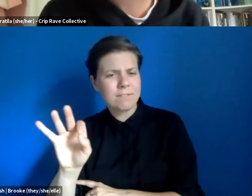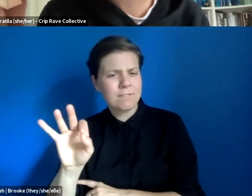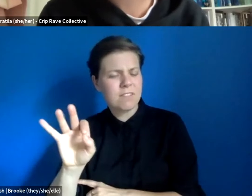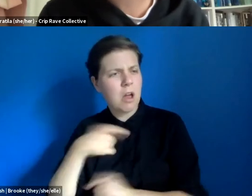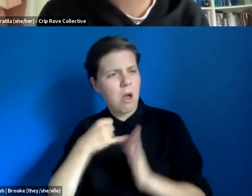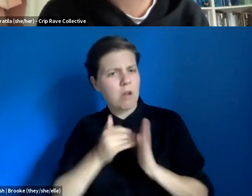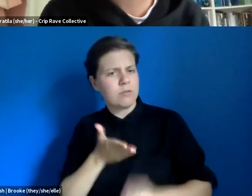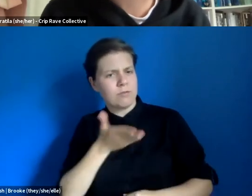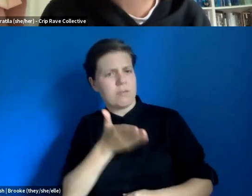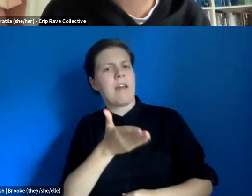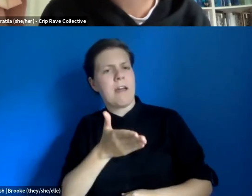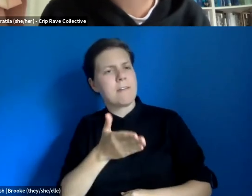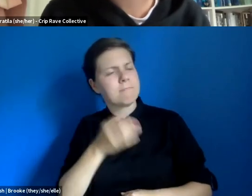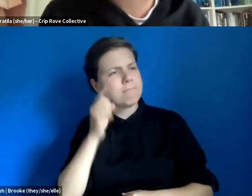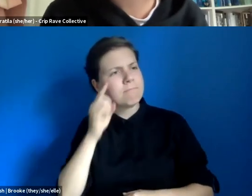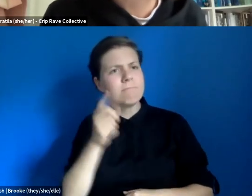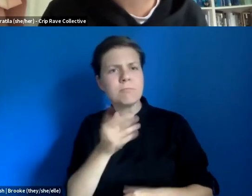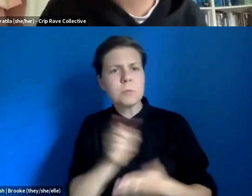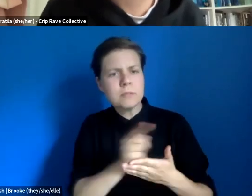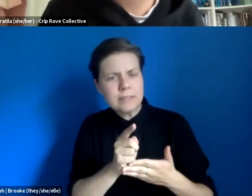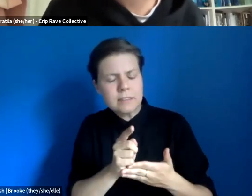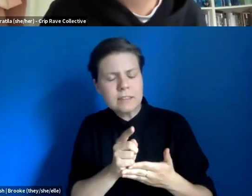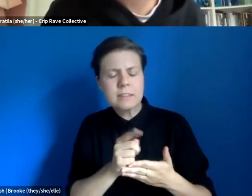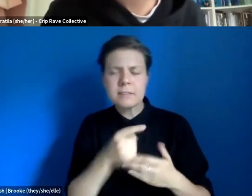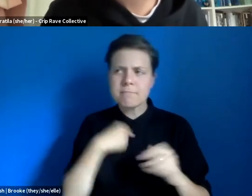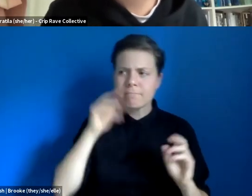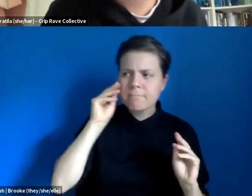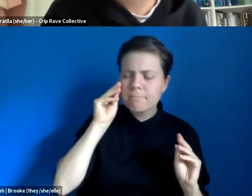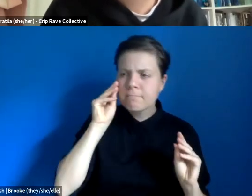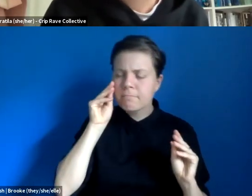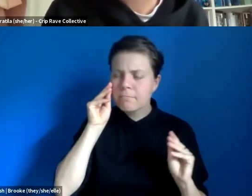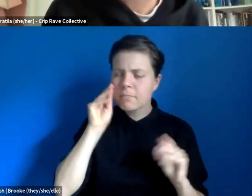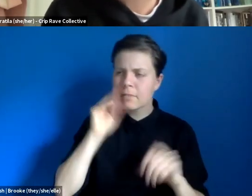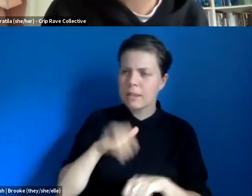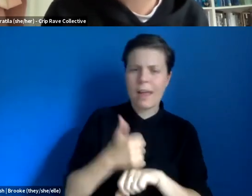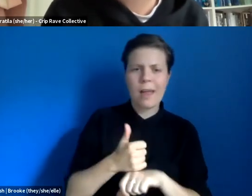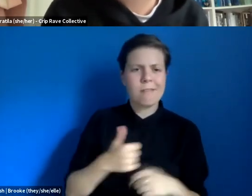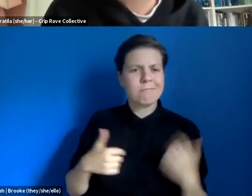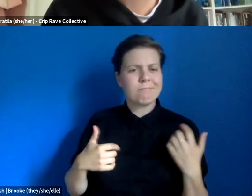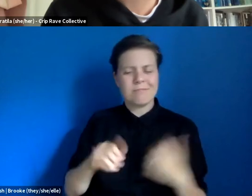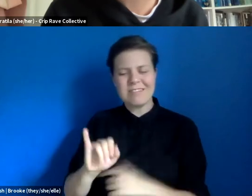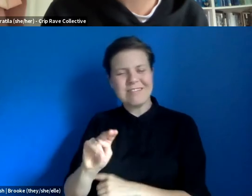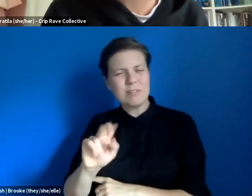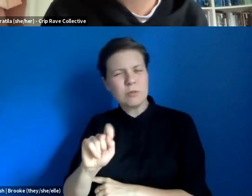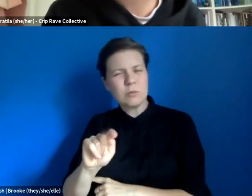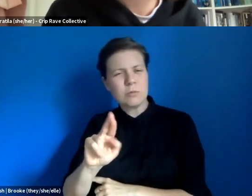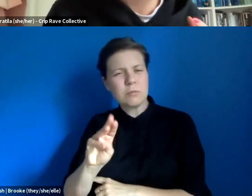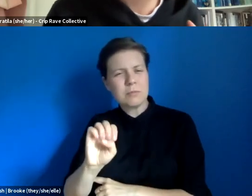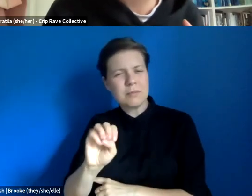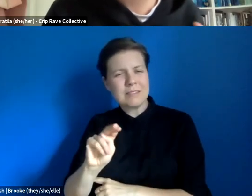come up with this idea of making a motion sensor activated instrument, and I got to kind